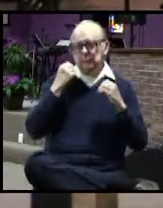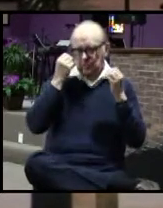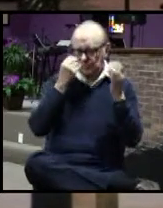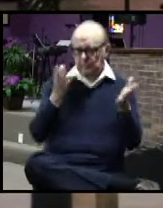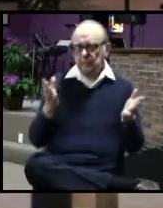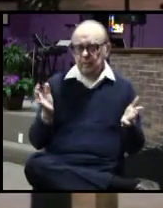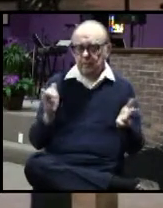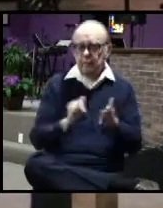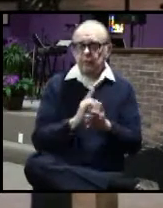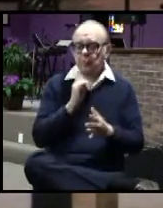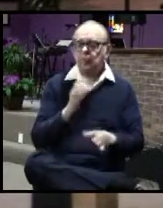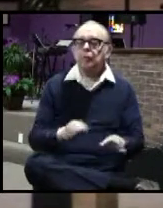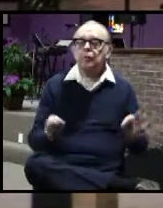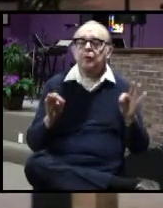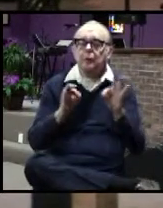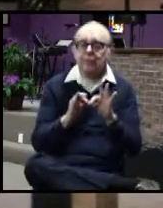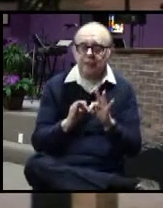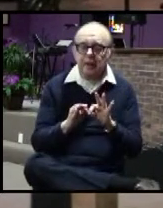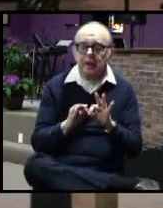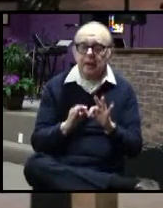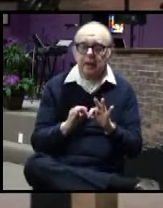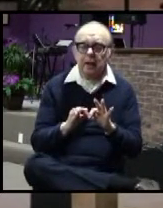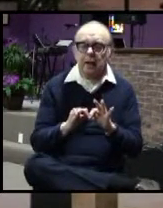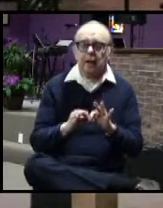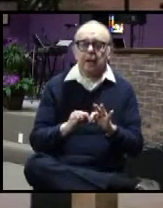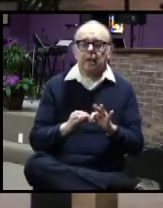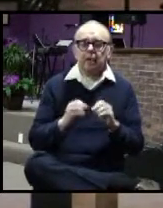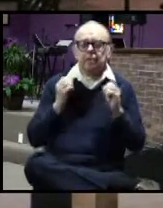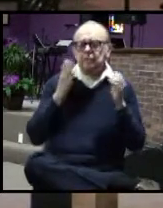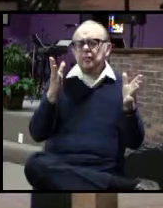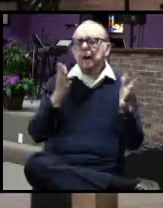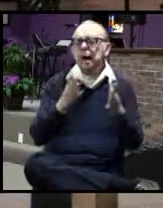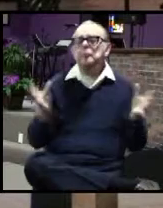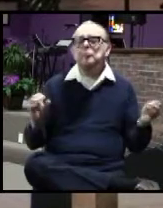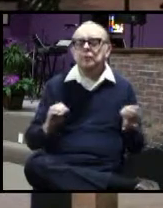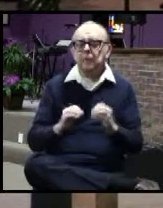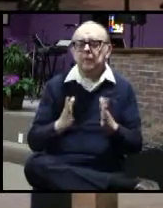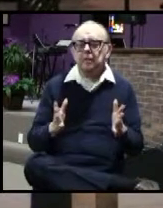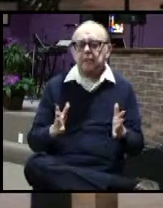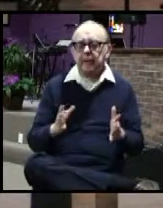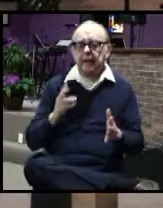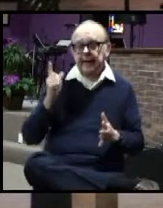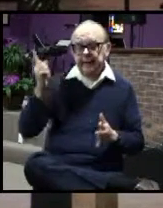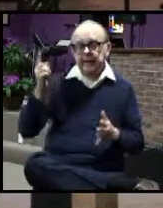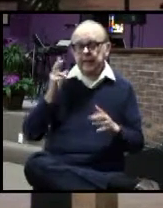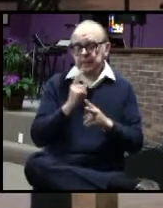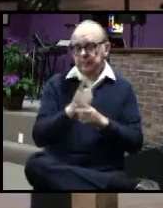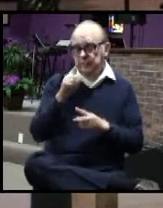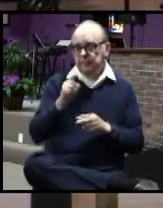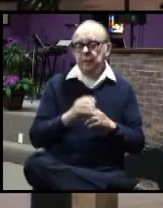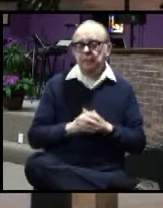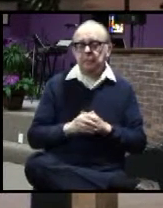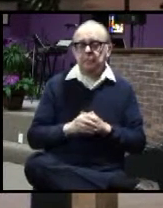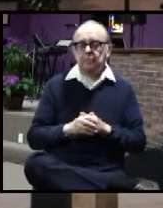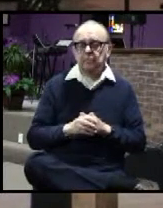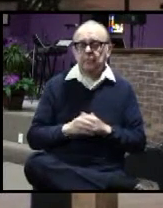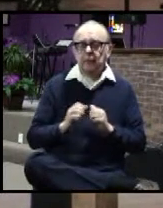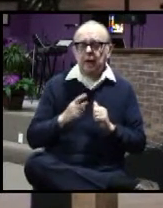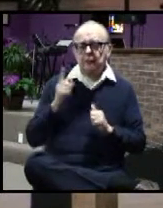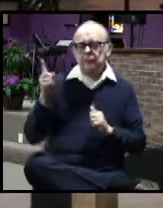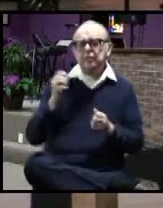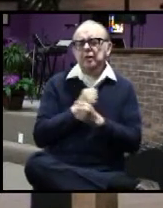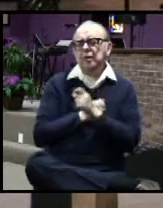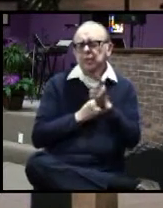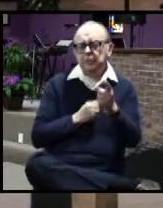that you are. And he wants to let you know how much that he cares for you. And how much that he loves you.